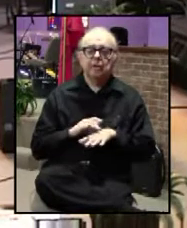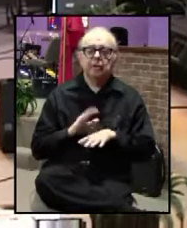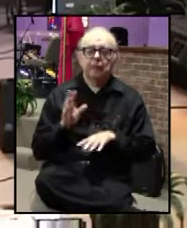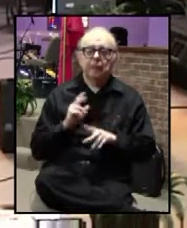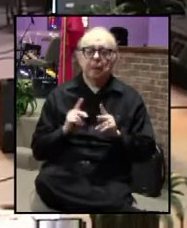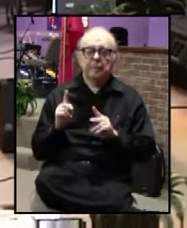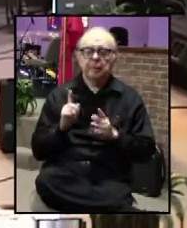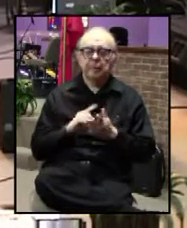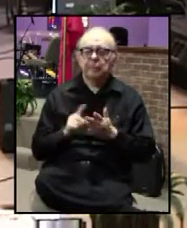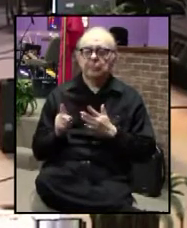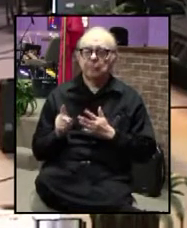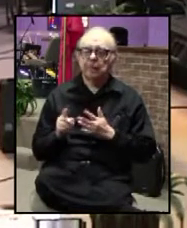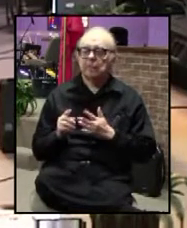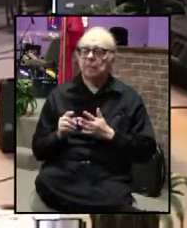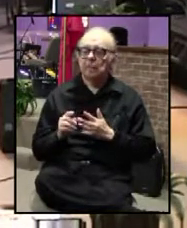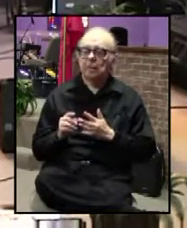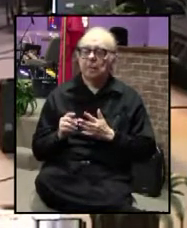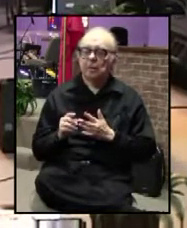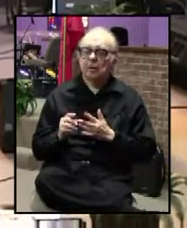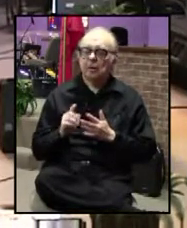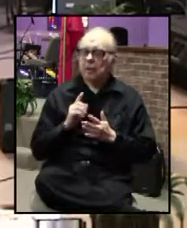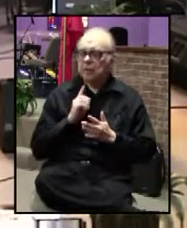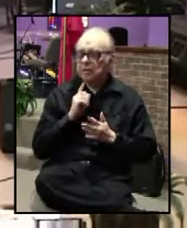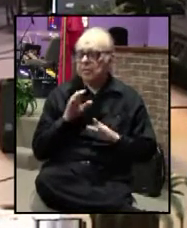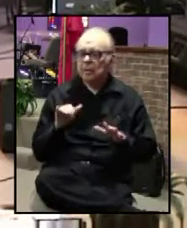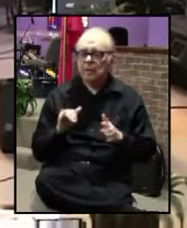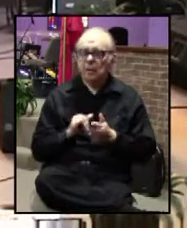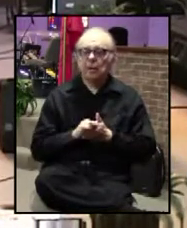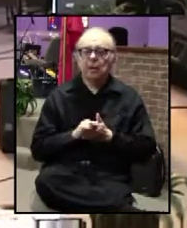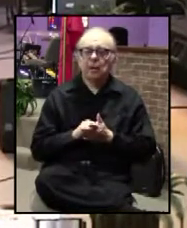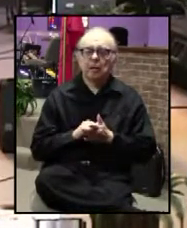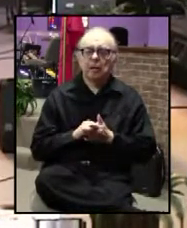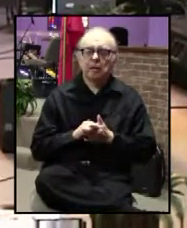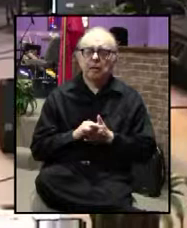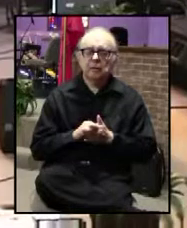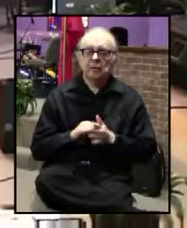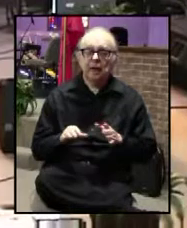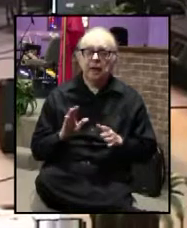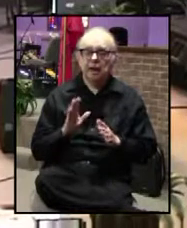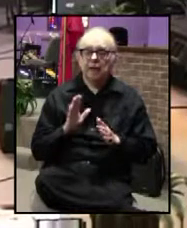week. You can actually do it in probably 5 minutes.